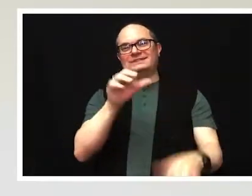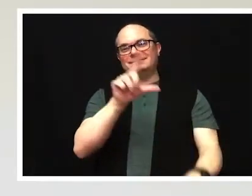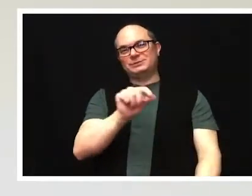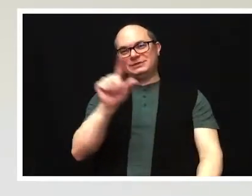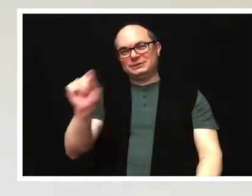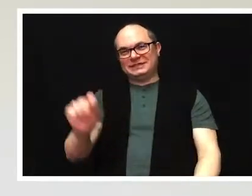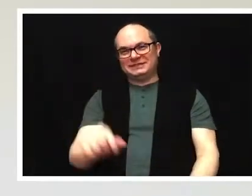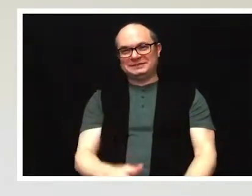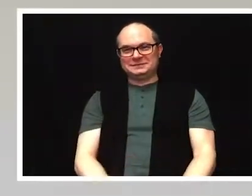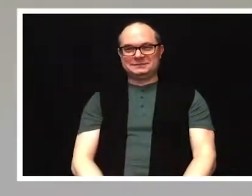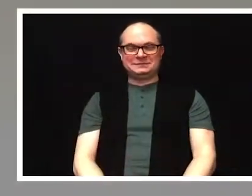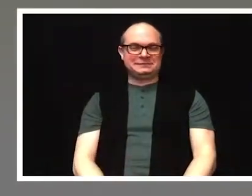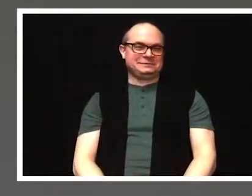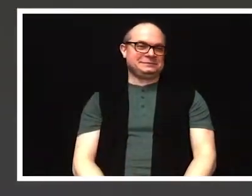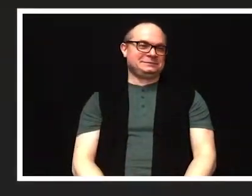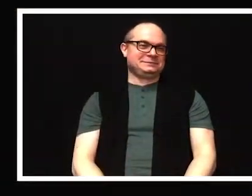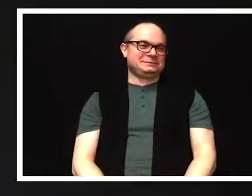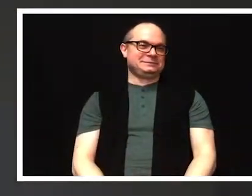of 2020.